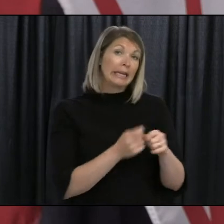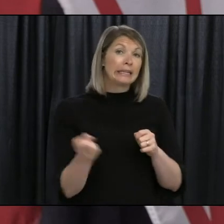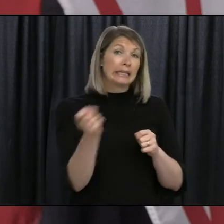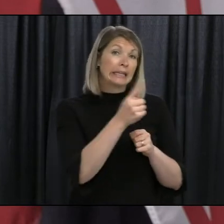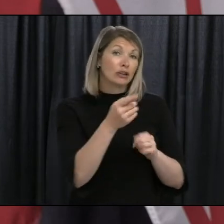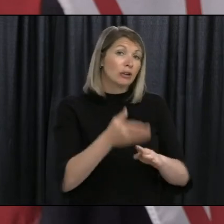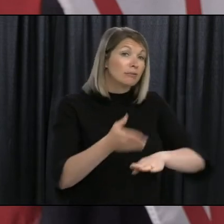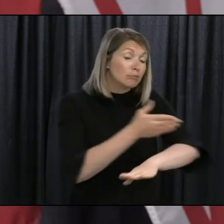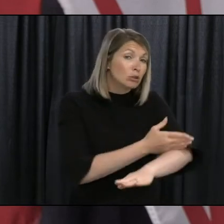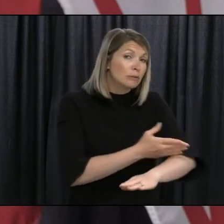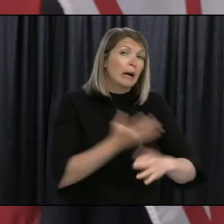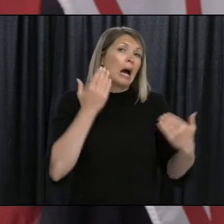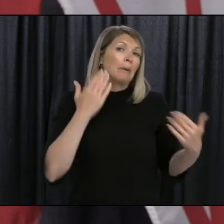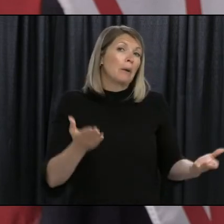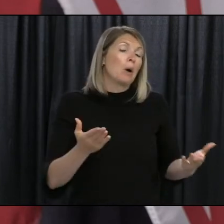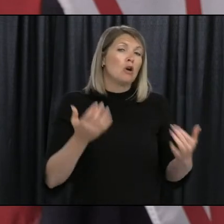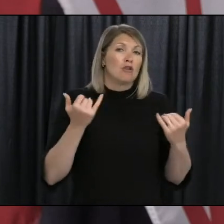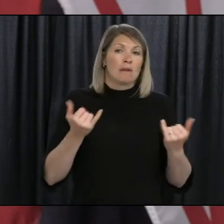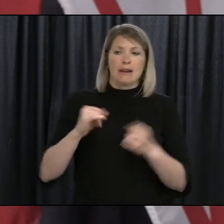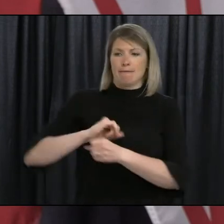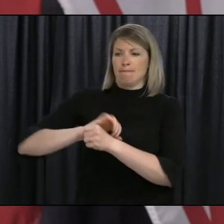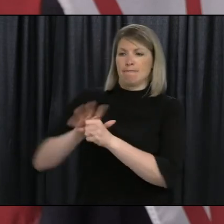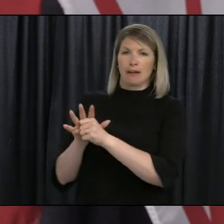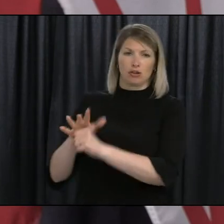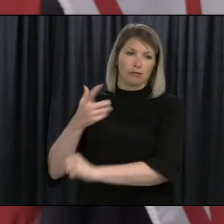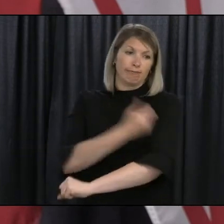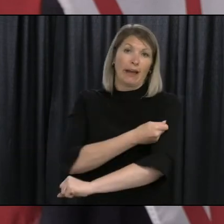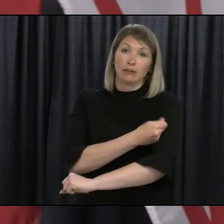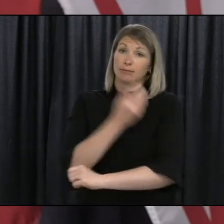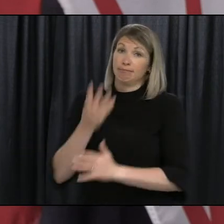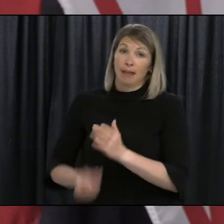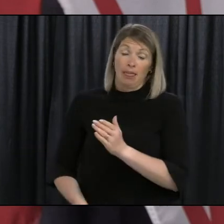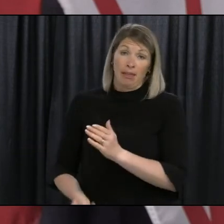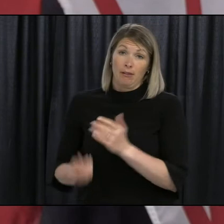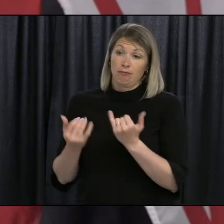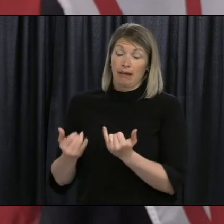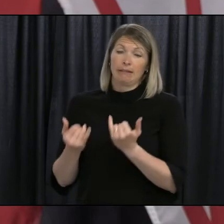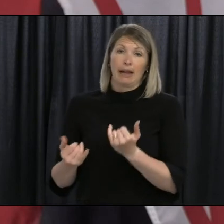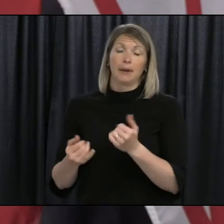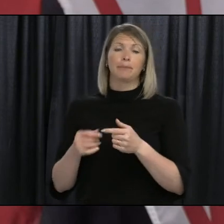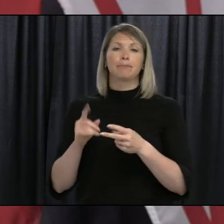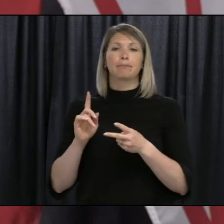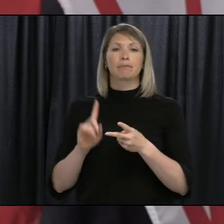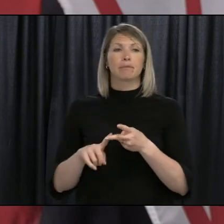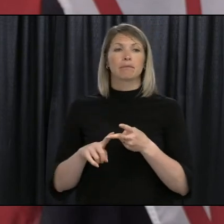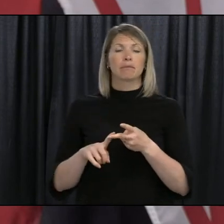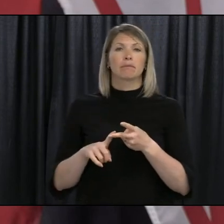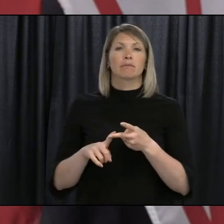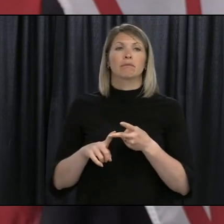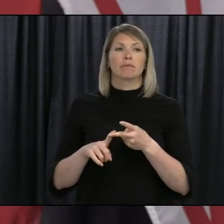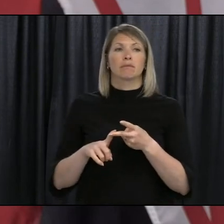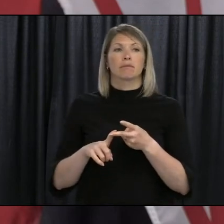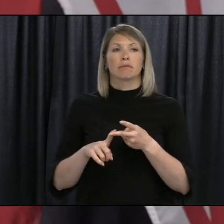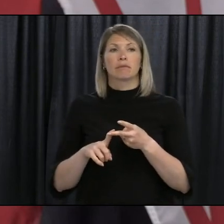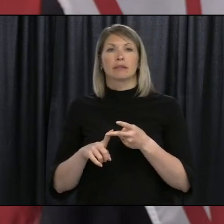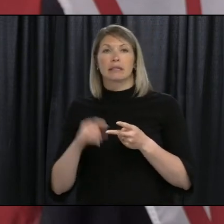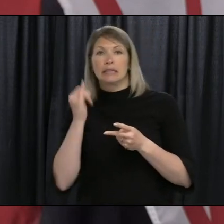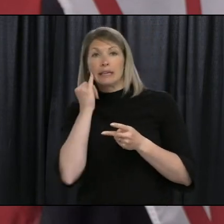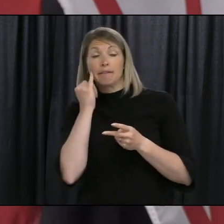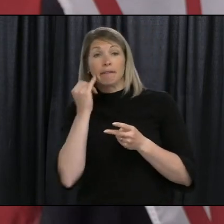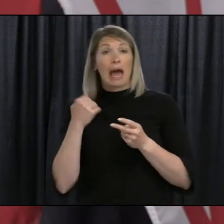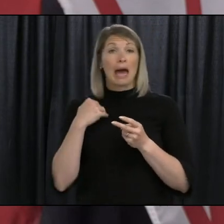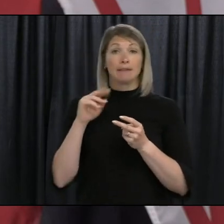tell. There's no vaccine for COVID at this particular stage. Whether or not we have a